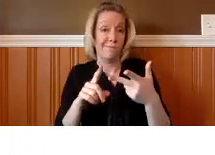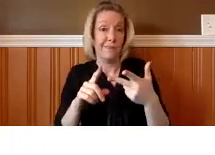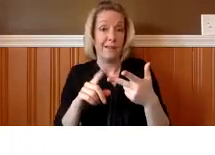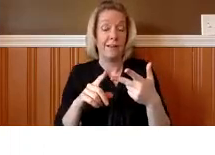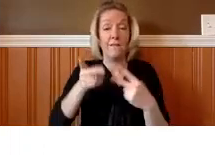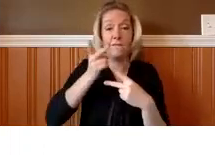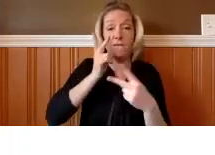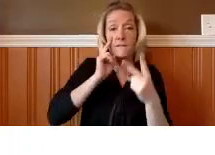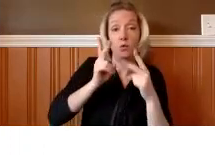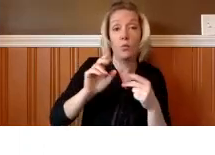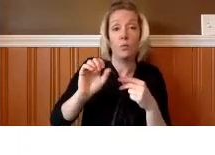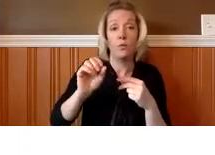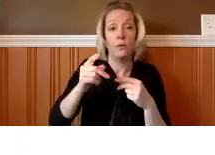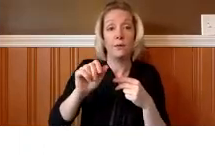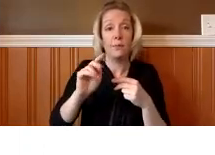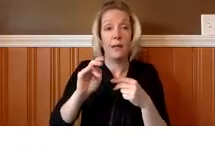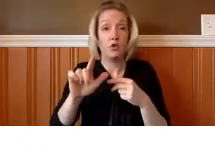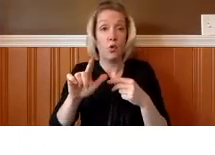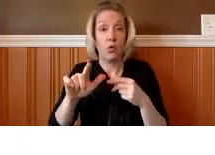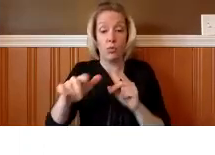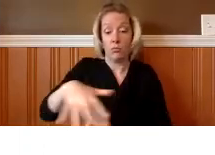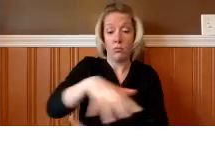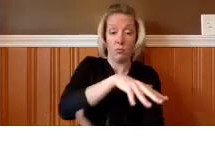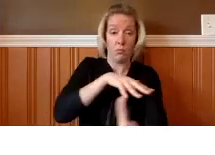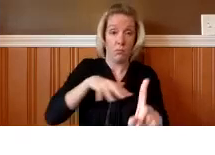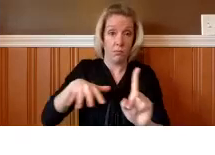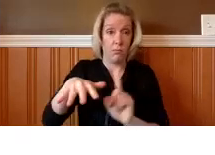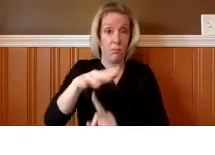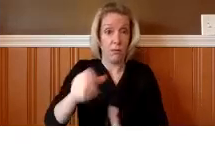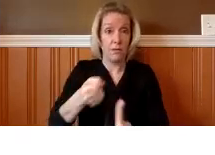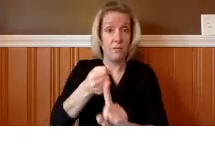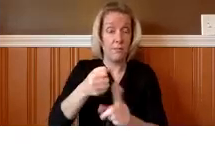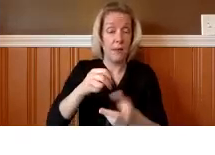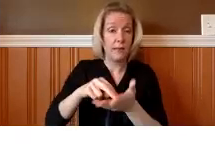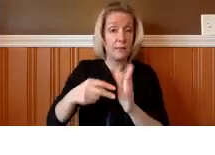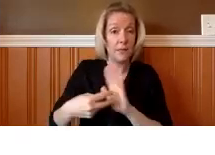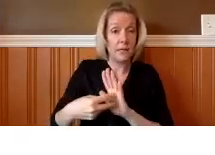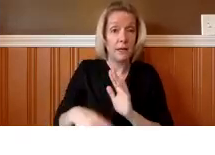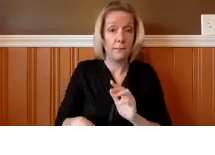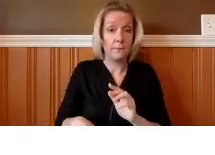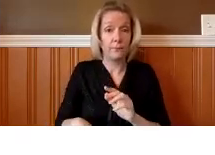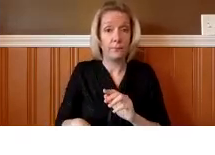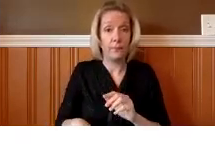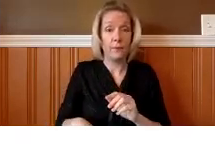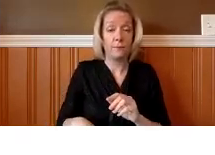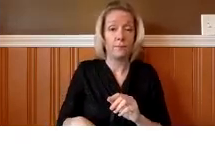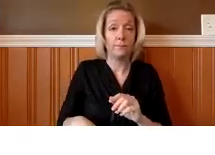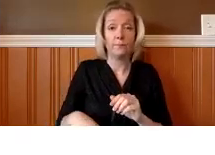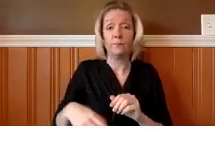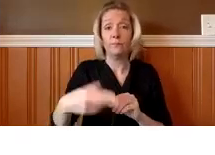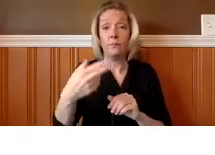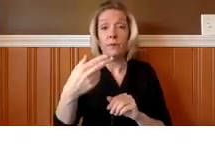of that create different meanings and different signs based on how your hand shape is presented, or